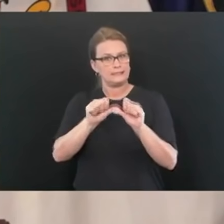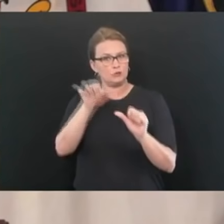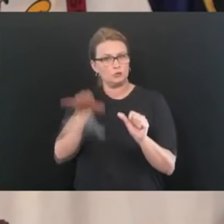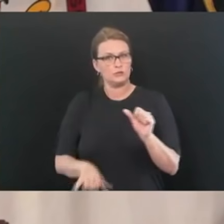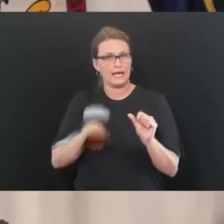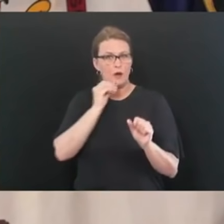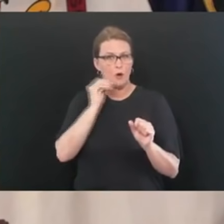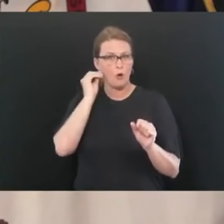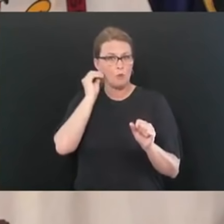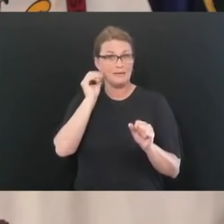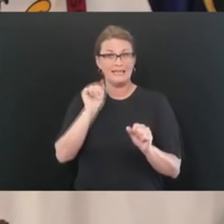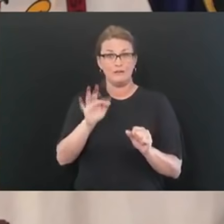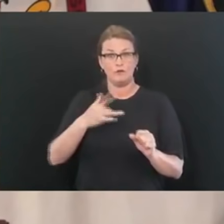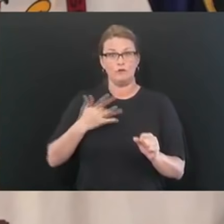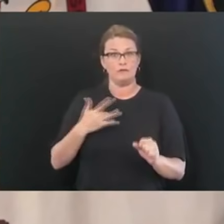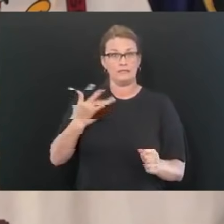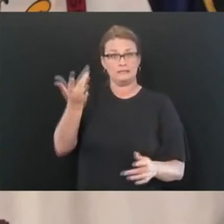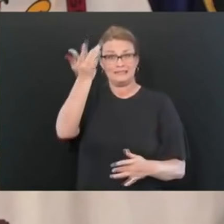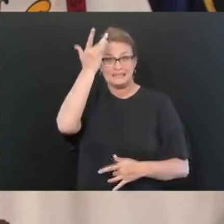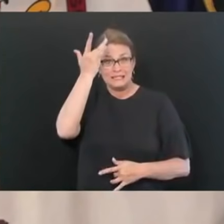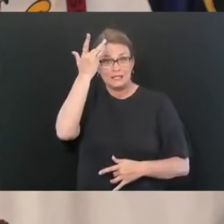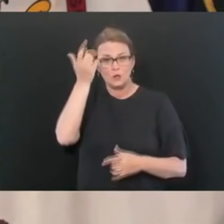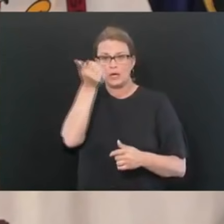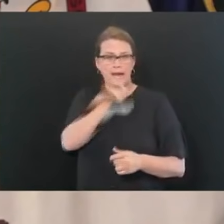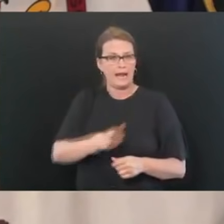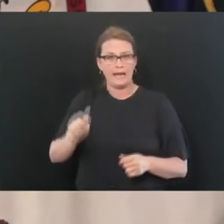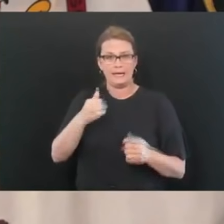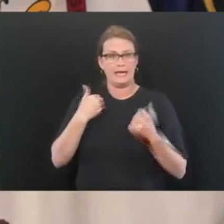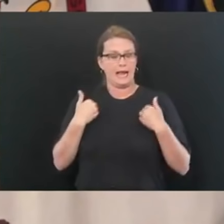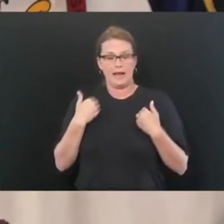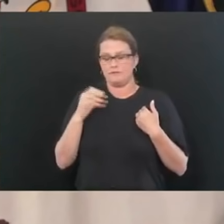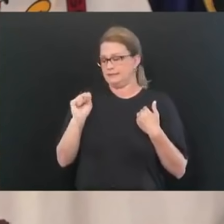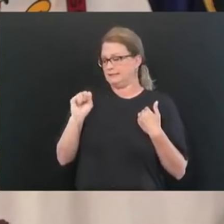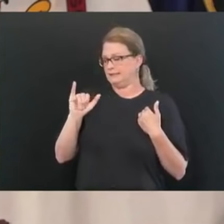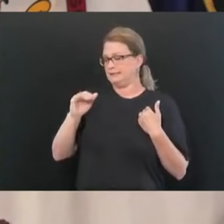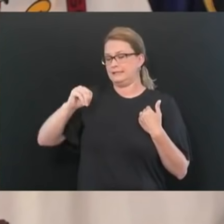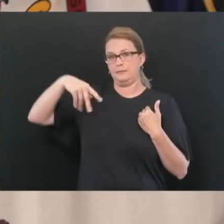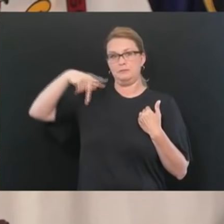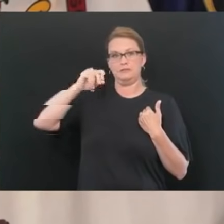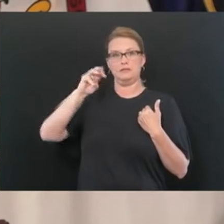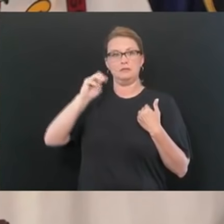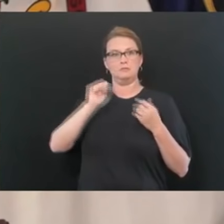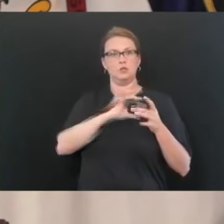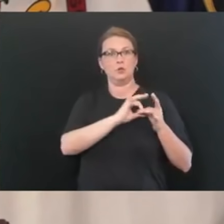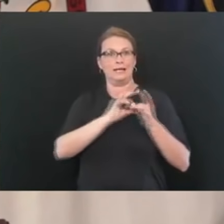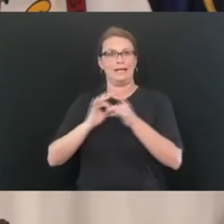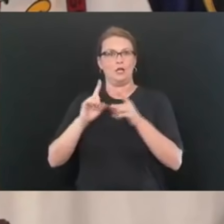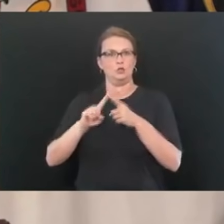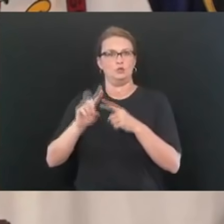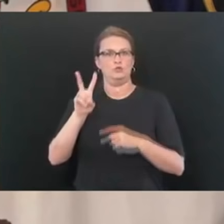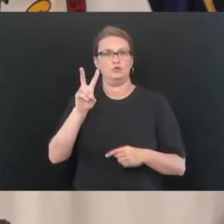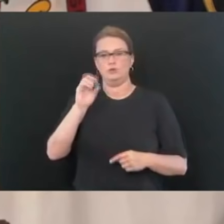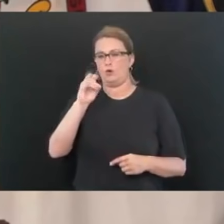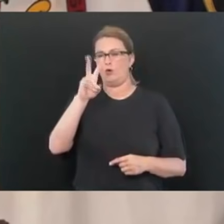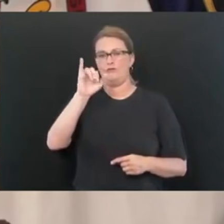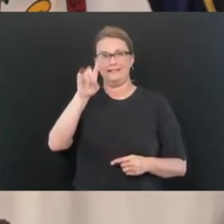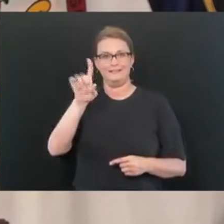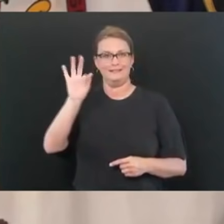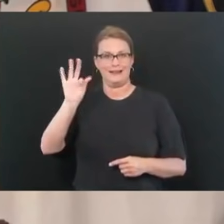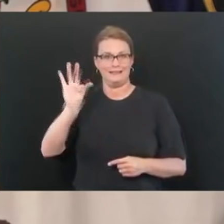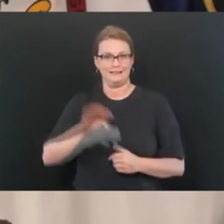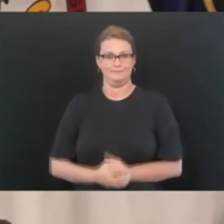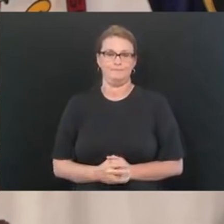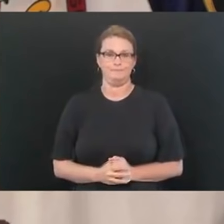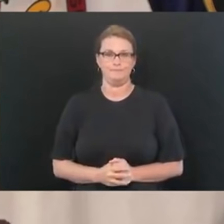you have any symptoms whatsoever that could be related to this virus. Now, I always